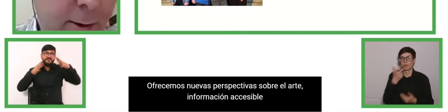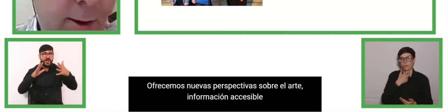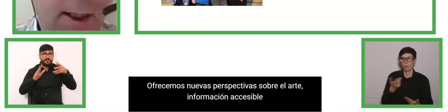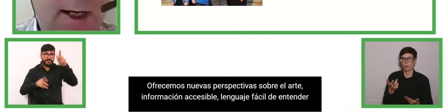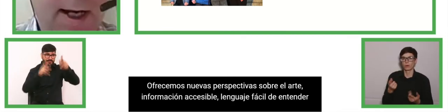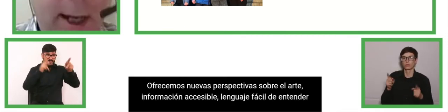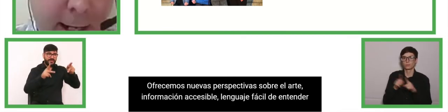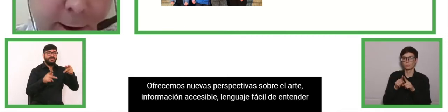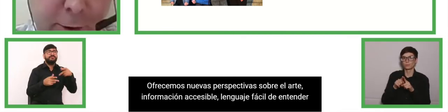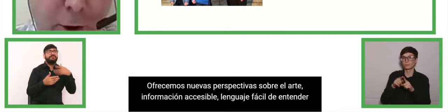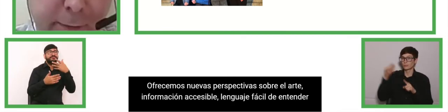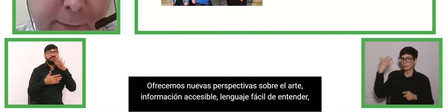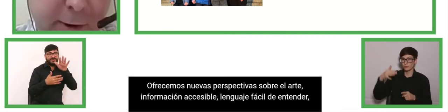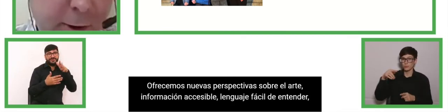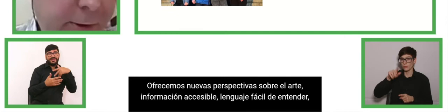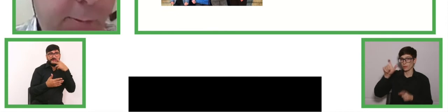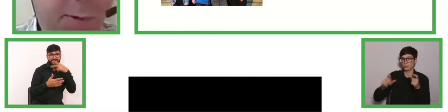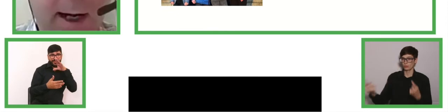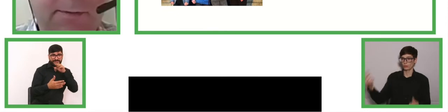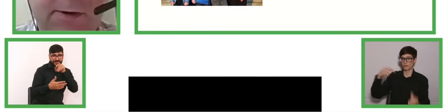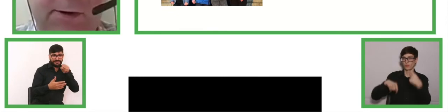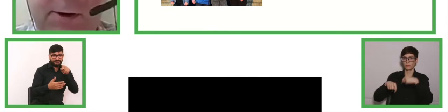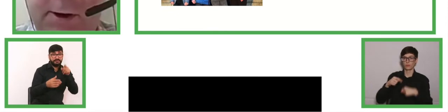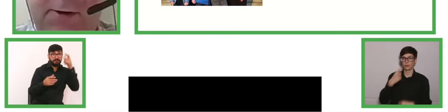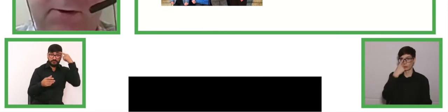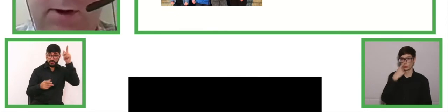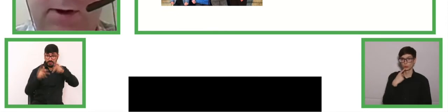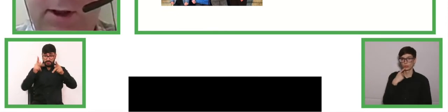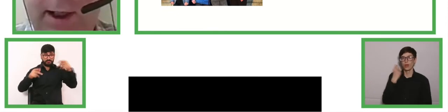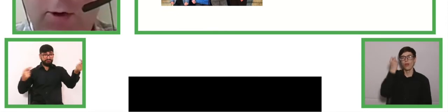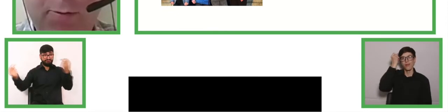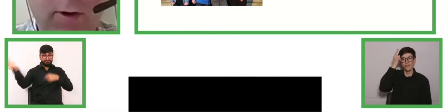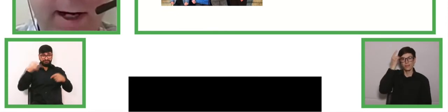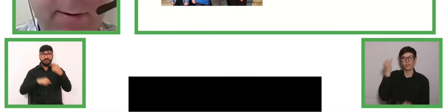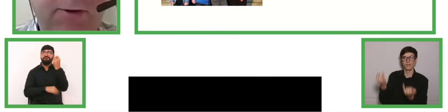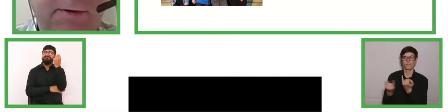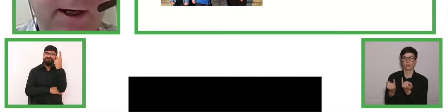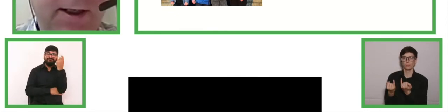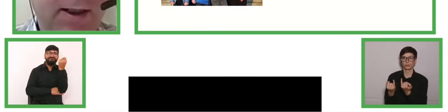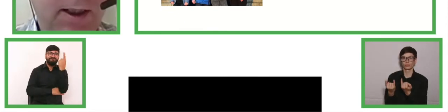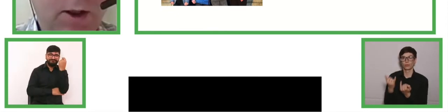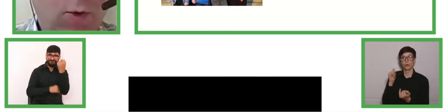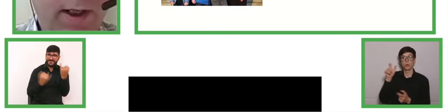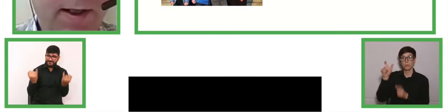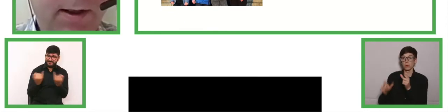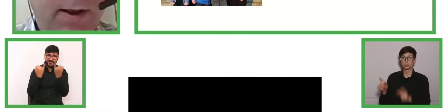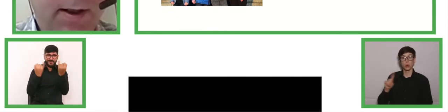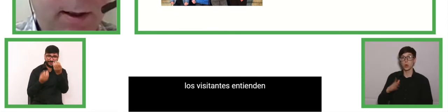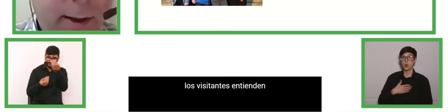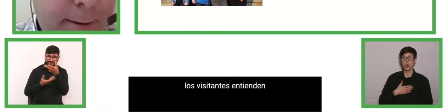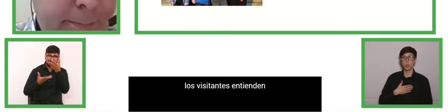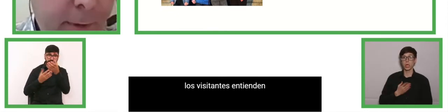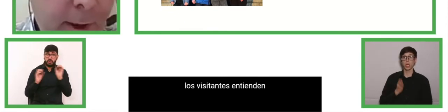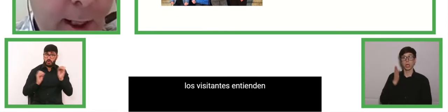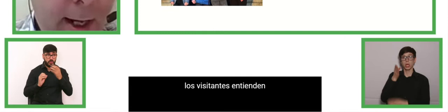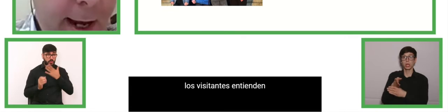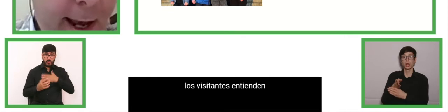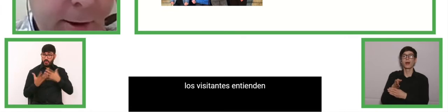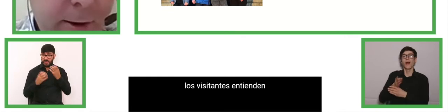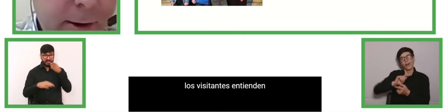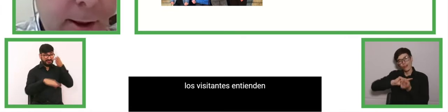information and non-visitors become visitors. In our program so far, we